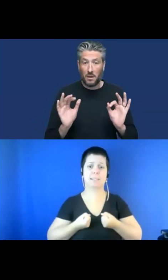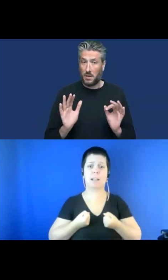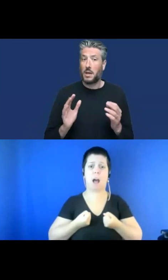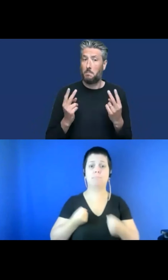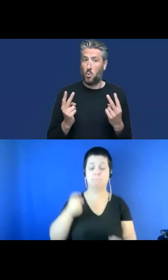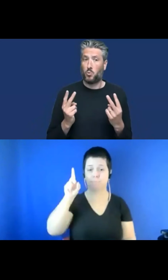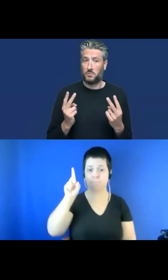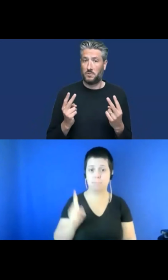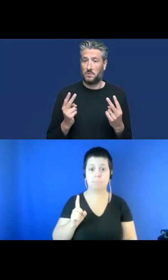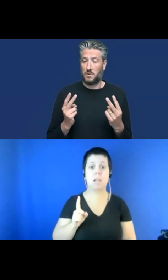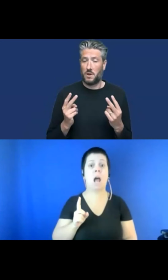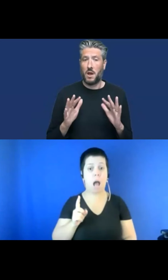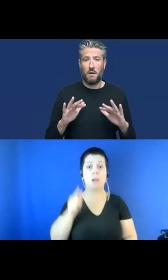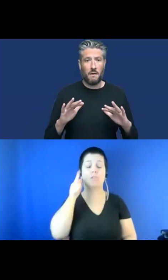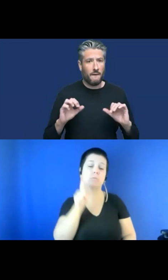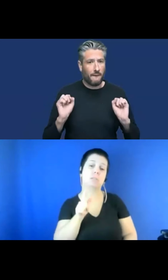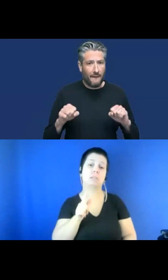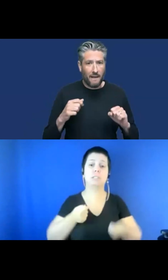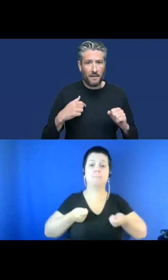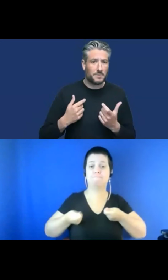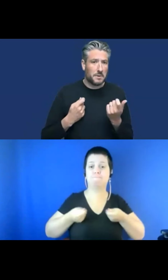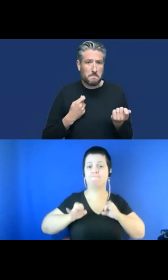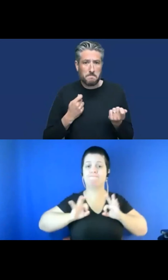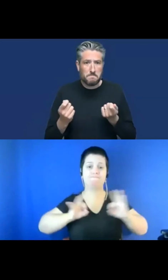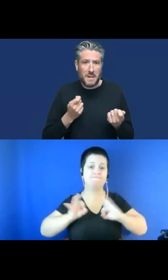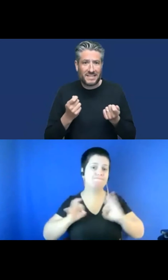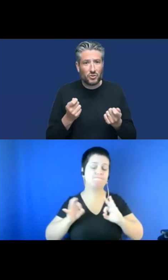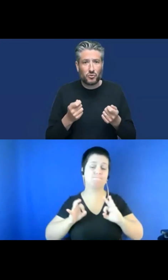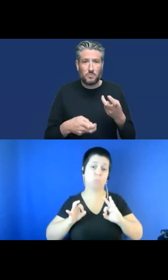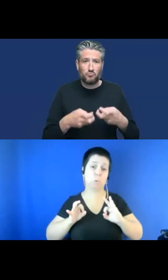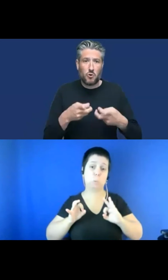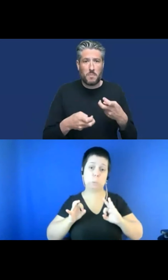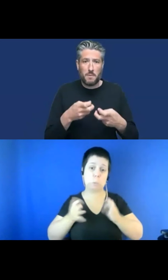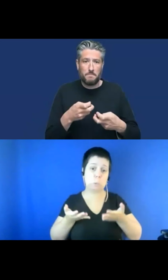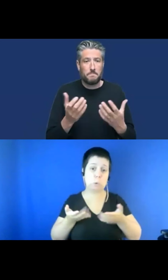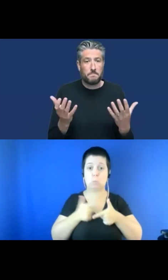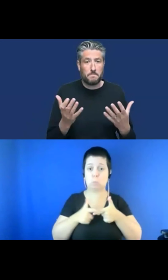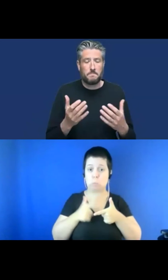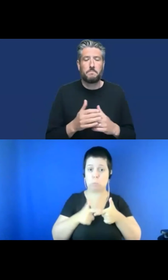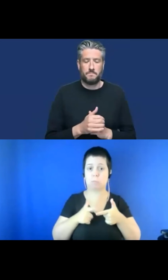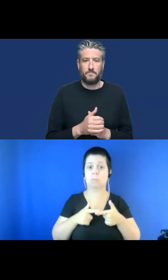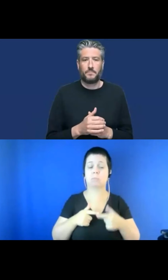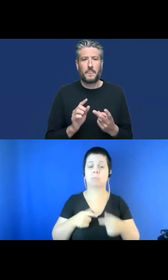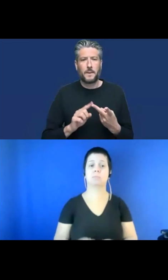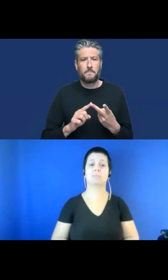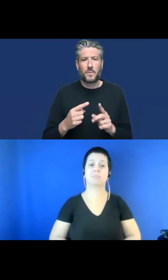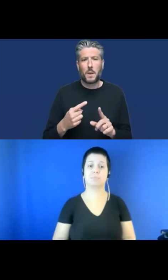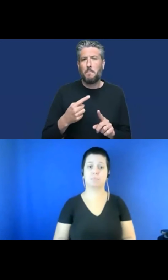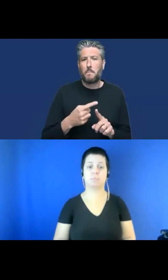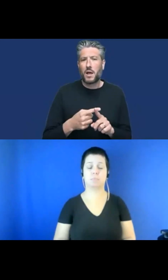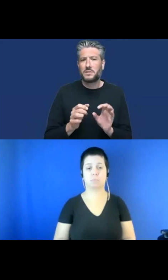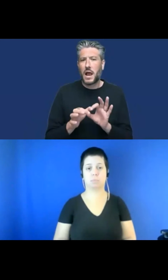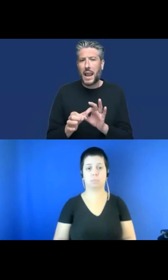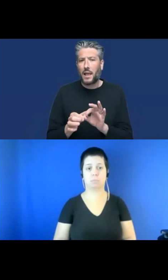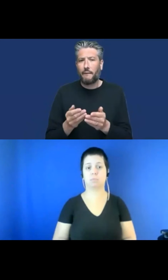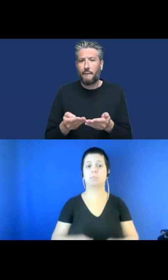to manage and overcome the associated problems. This also linked to the acceptance of assistive